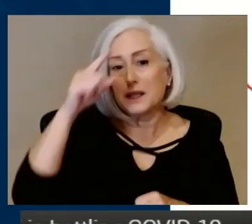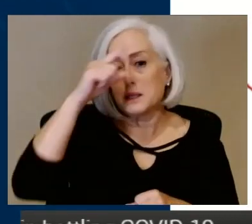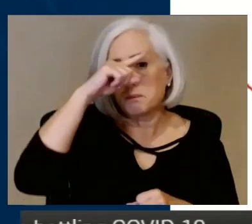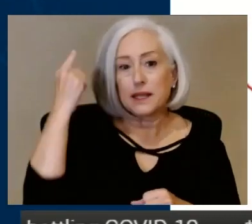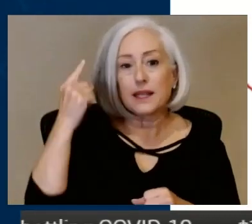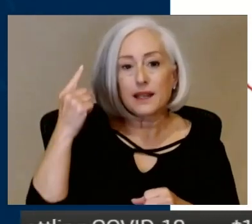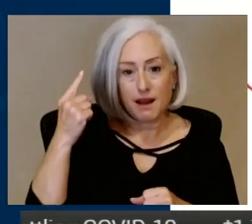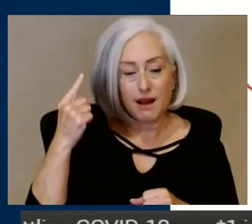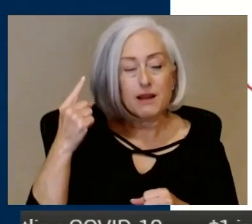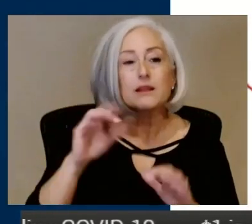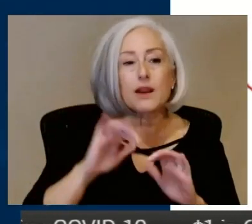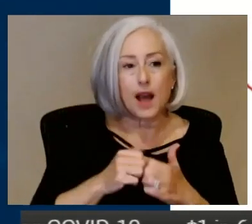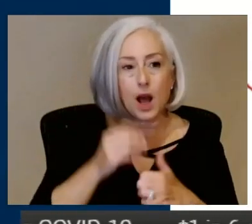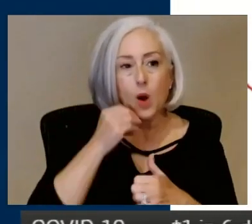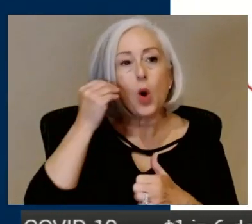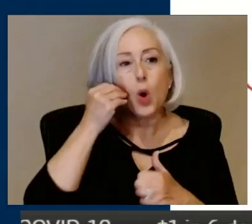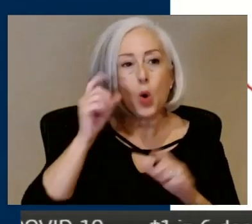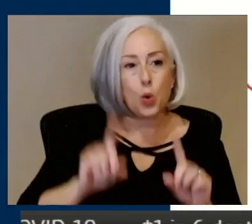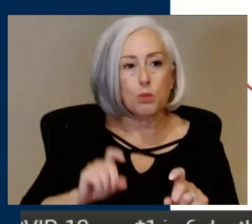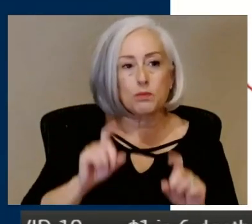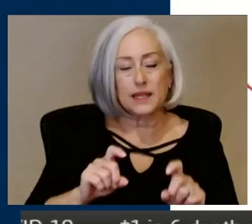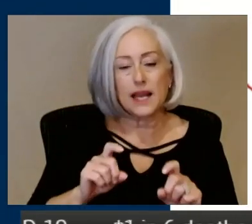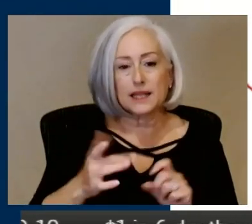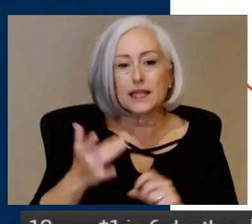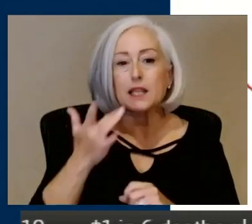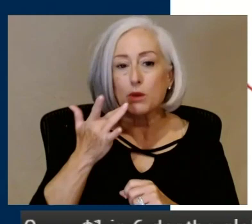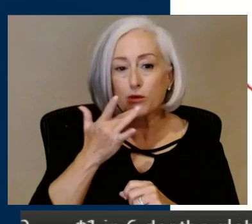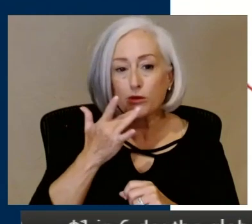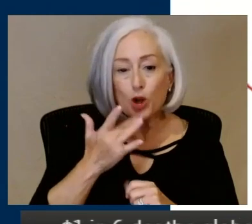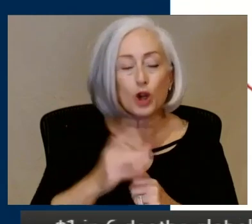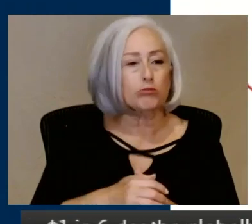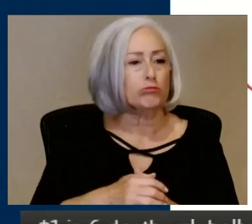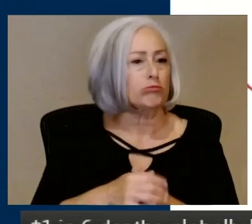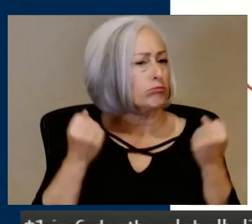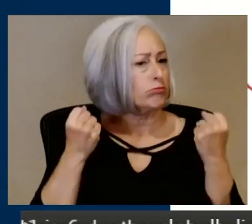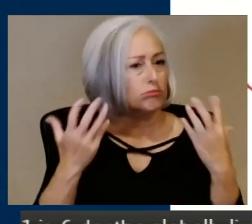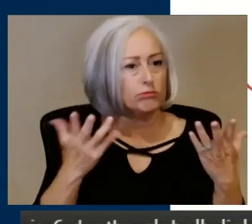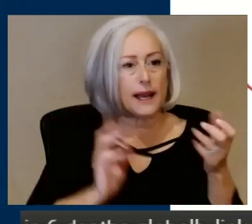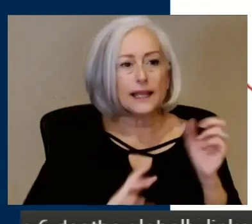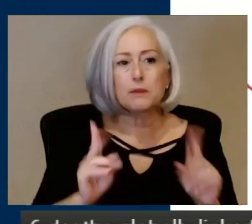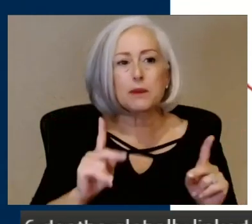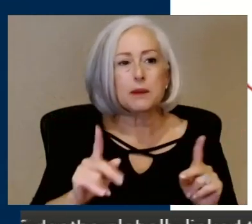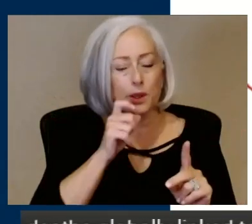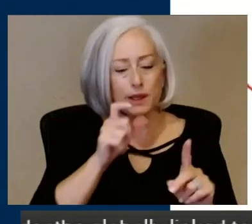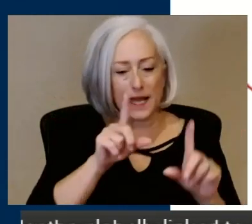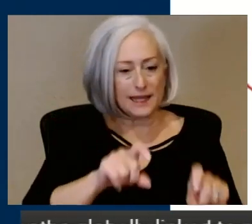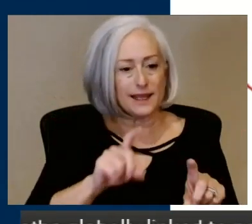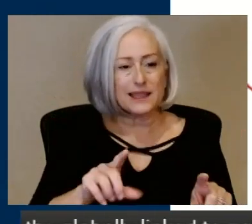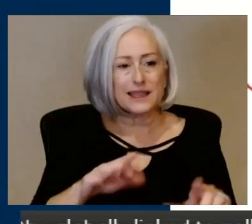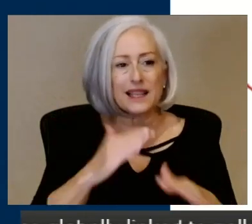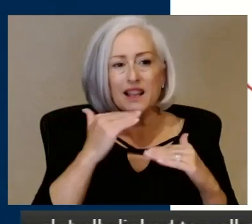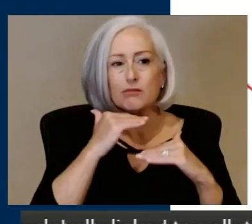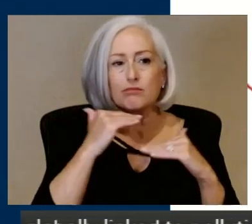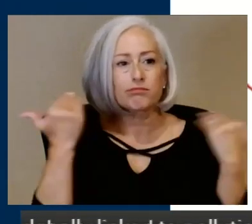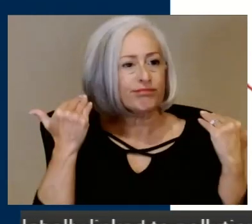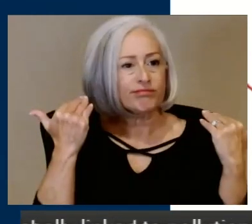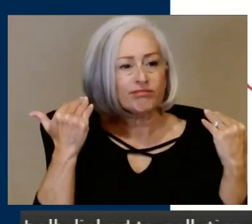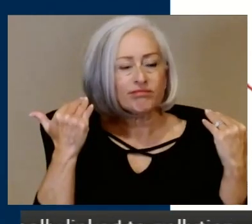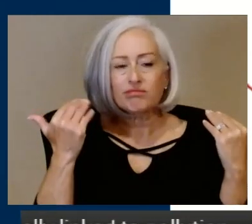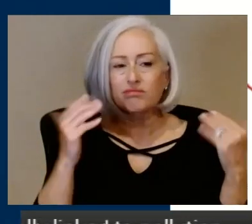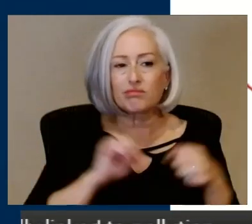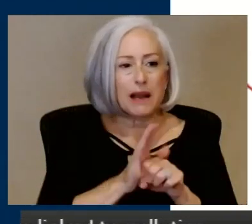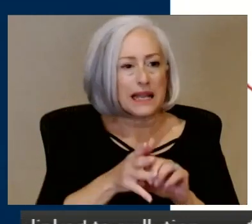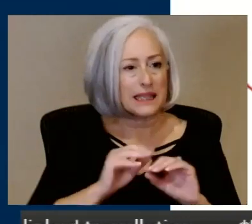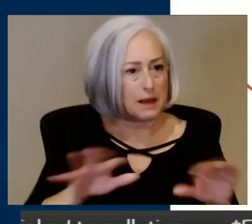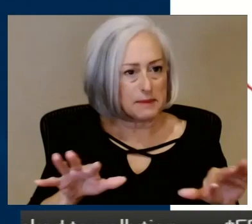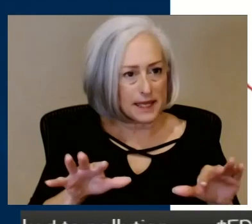home testing is preferred at this point, and that a lot of people just aren't getting tested because they're ready to be done with the pandemic. So I think that we